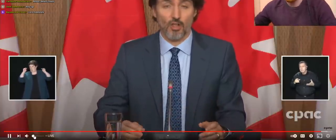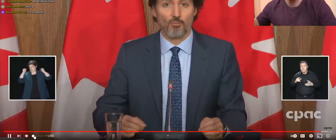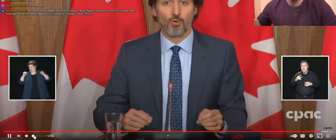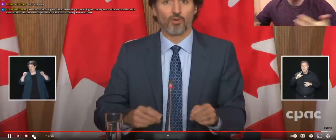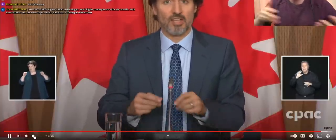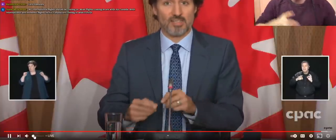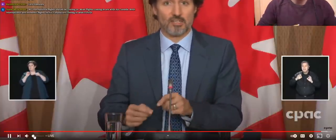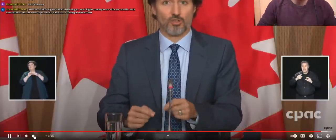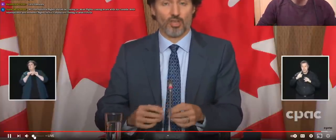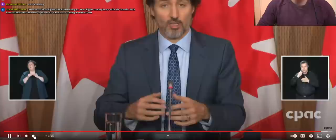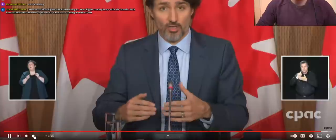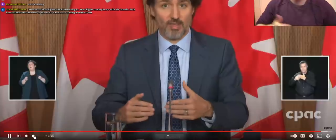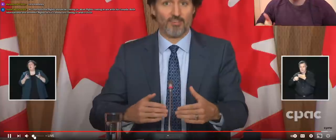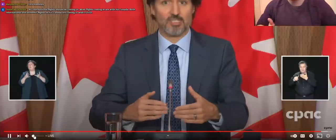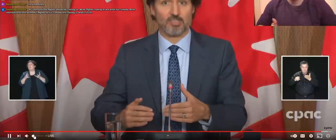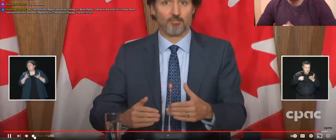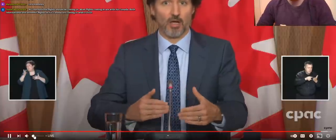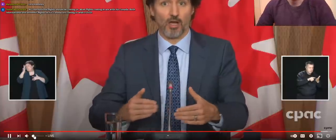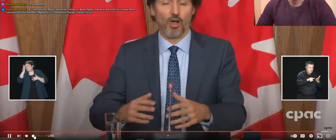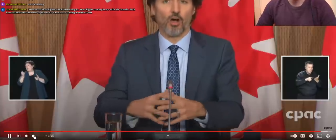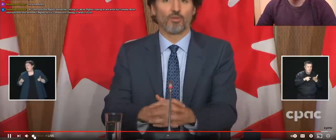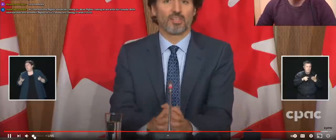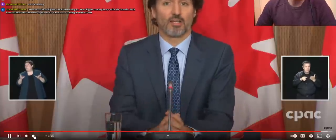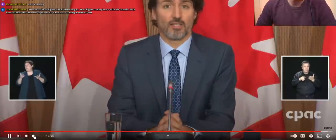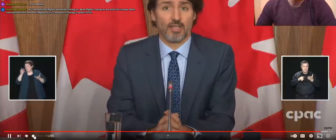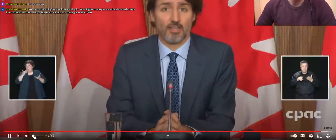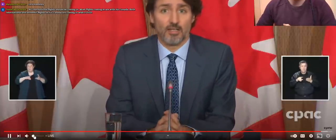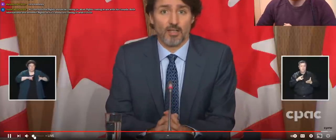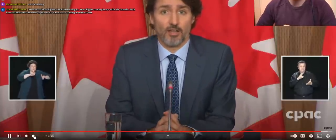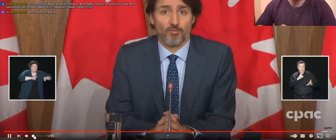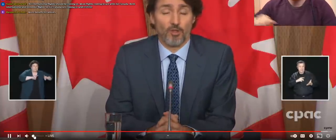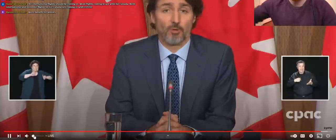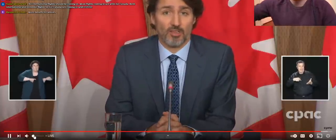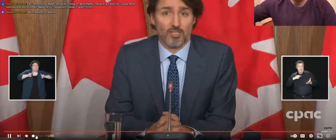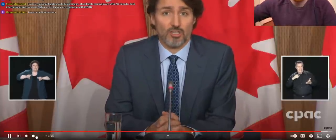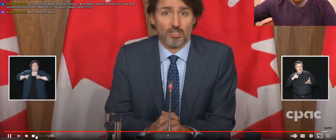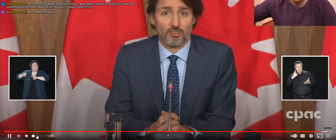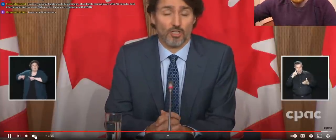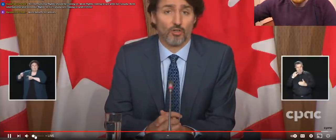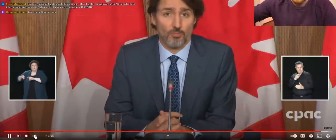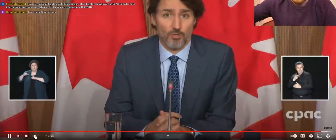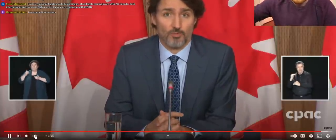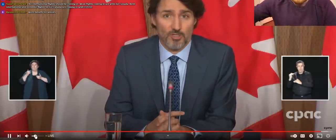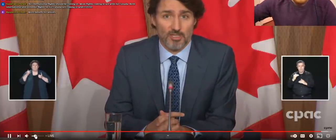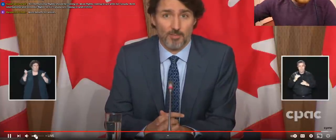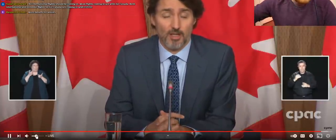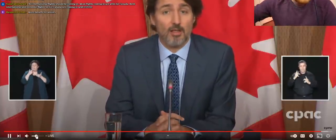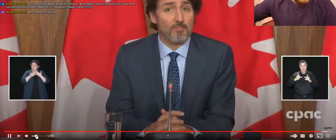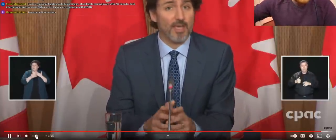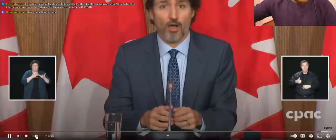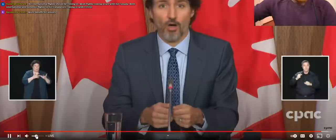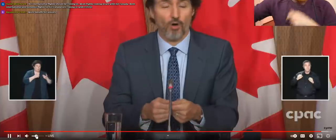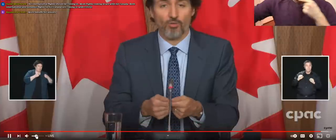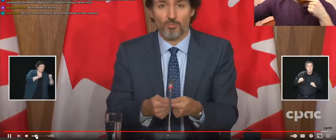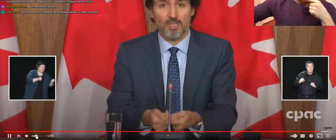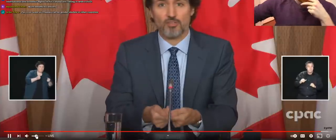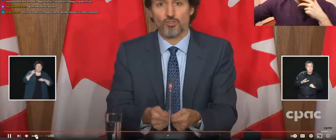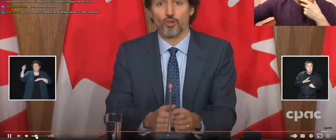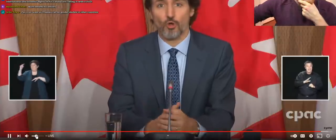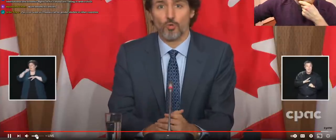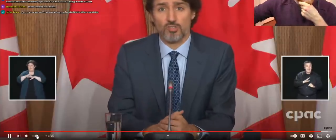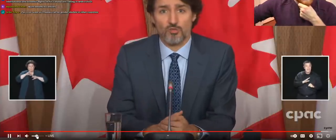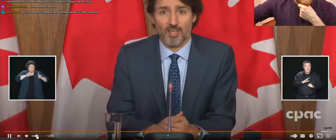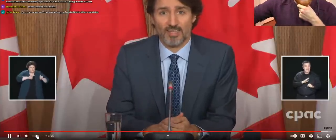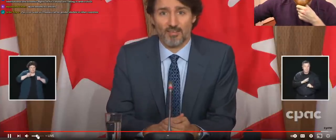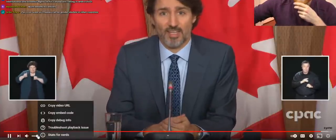year, right? Better for you to hold onto your money for an extra year than the government to get a free loan from you. Plus possible, mais on va bien